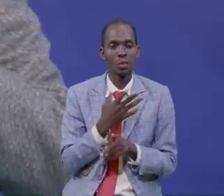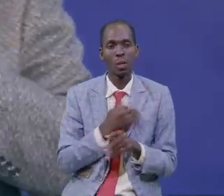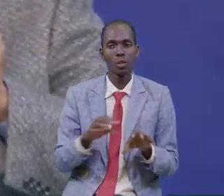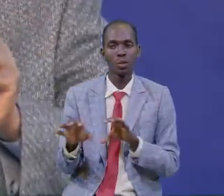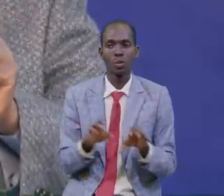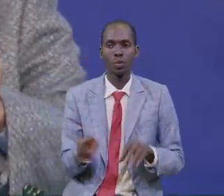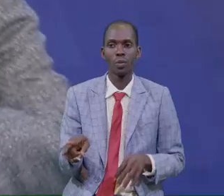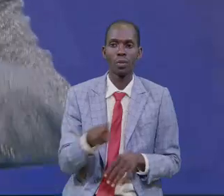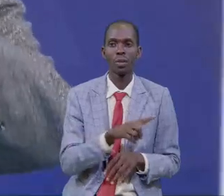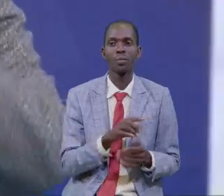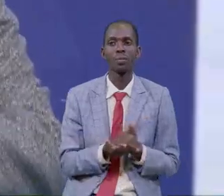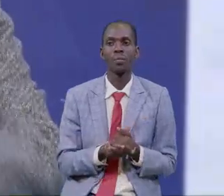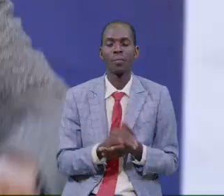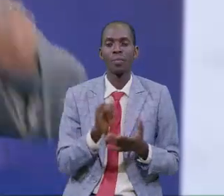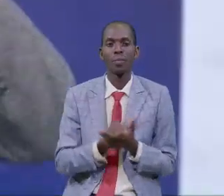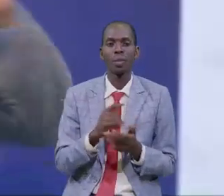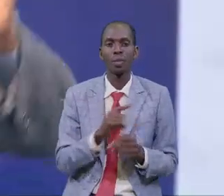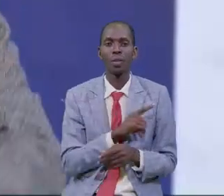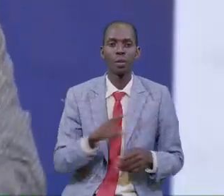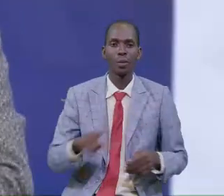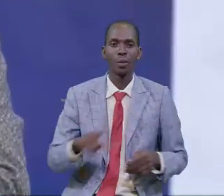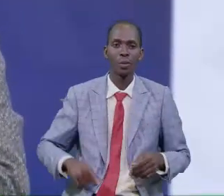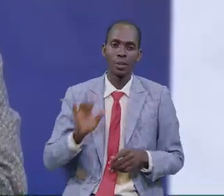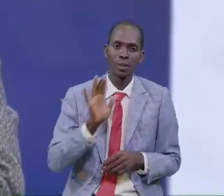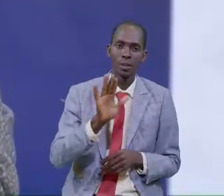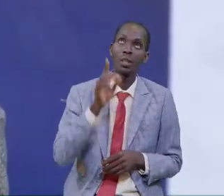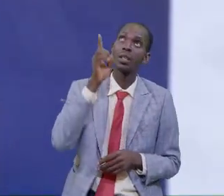that the Lord thy God,